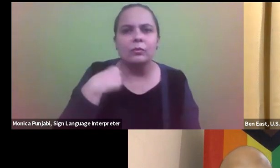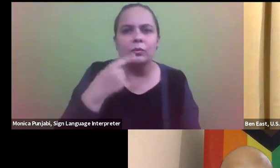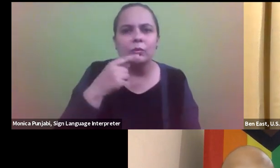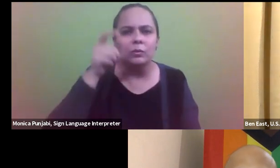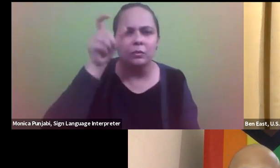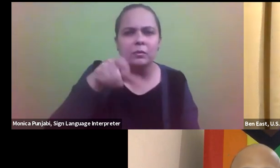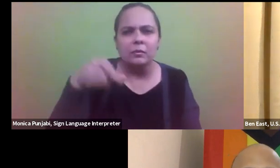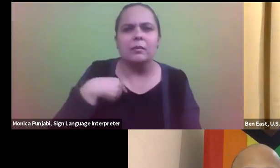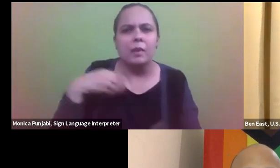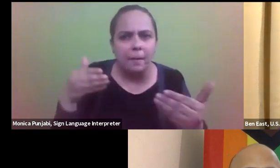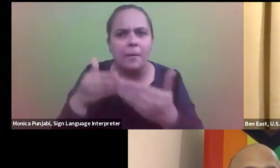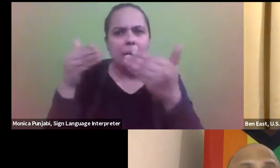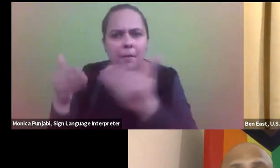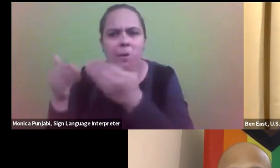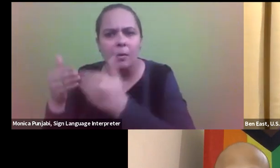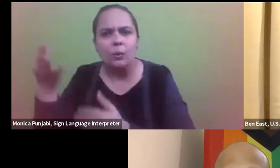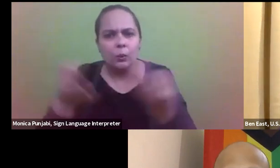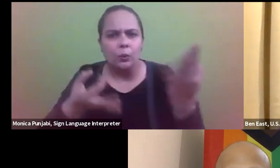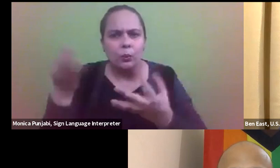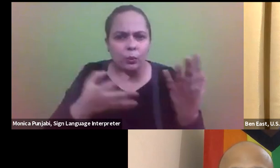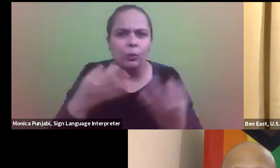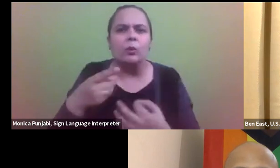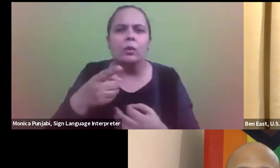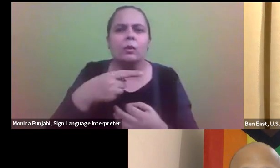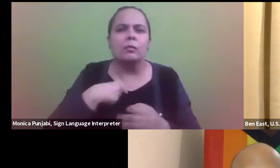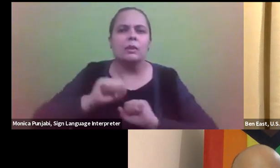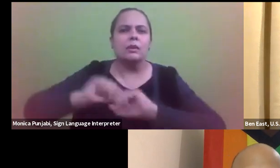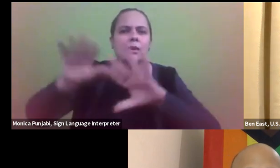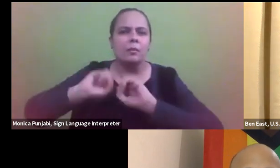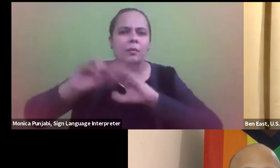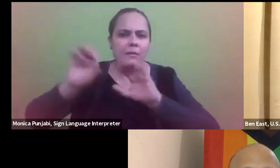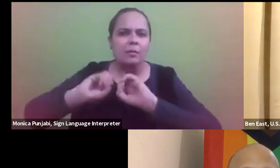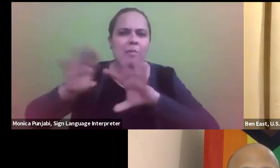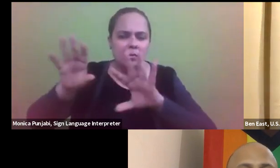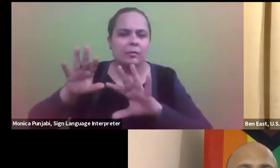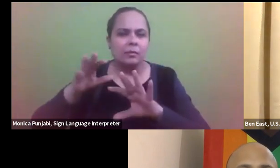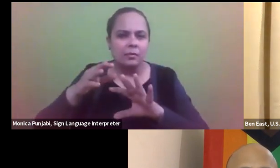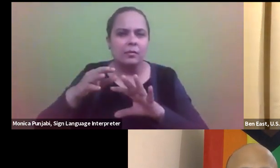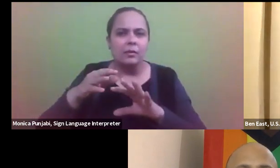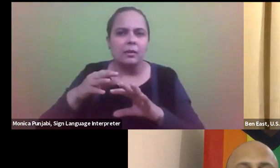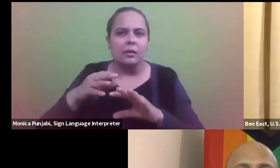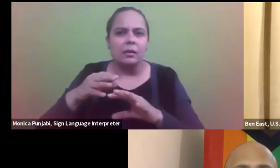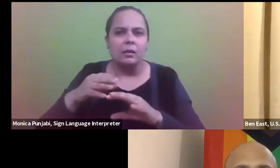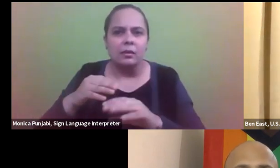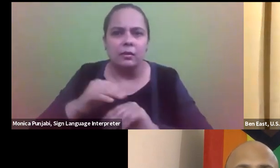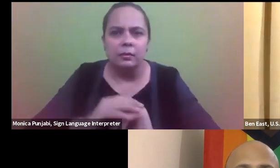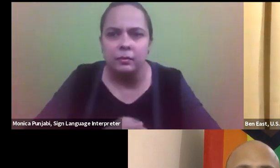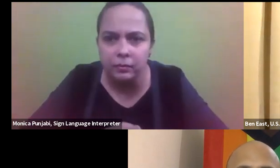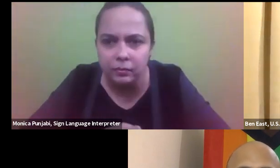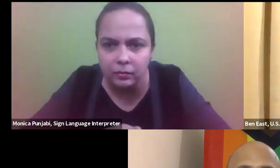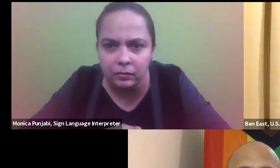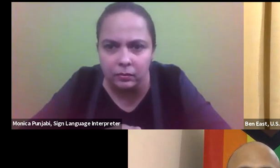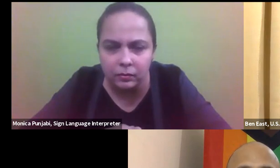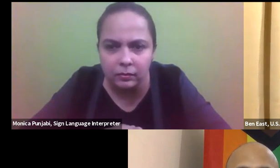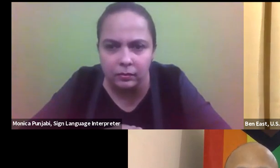globally. I have been a supply chain professional all my life, and she laid the entire foundation of supply diversity on top of the diversity